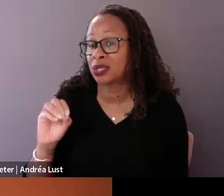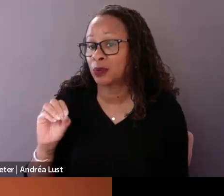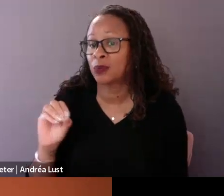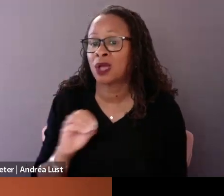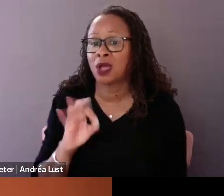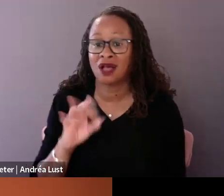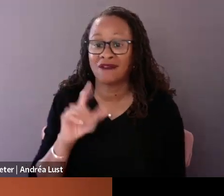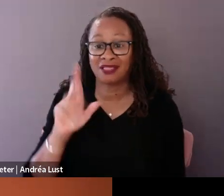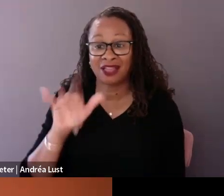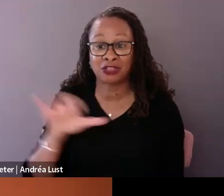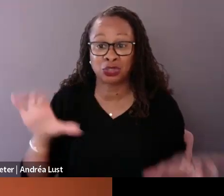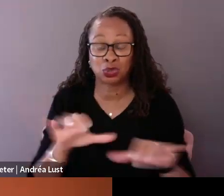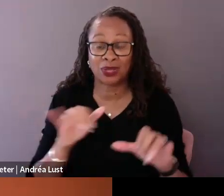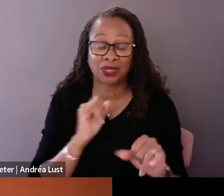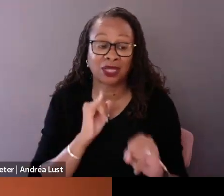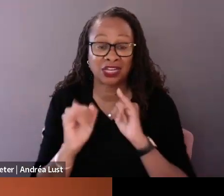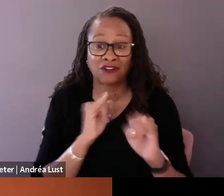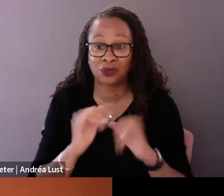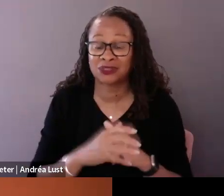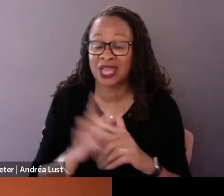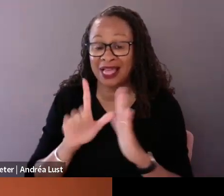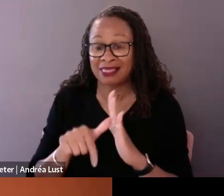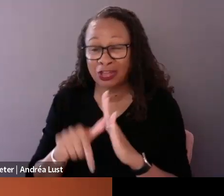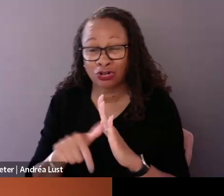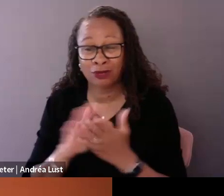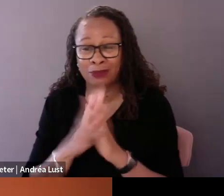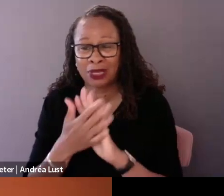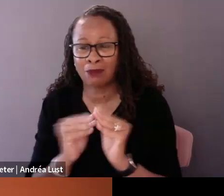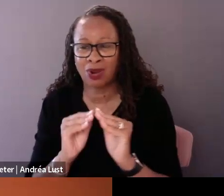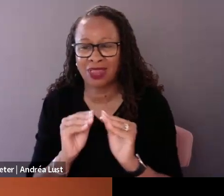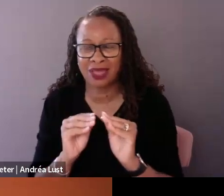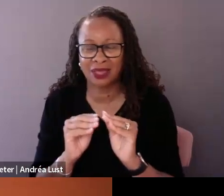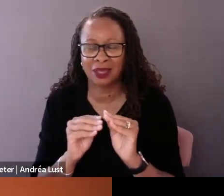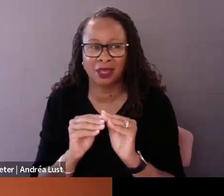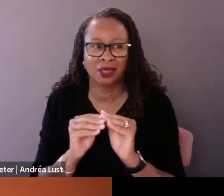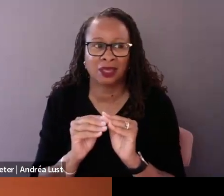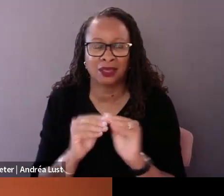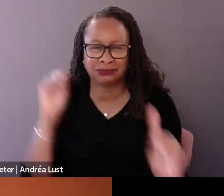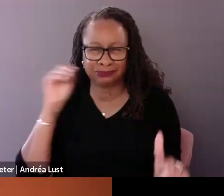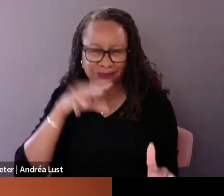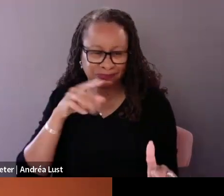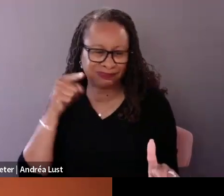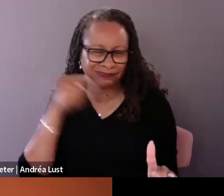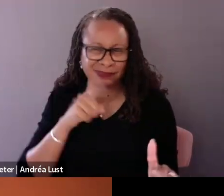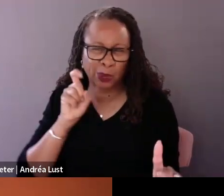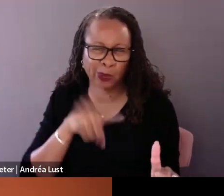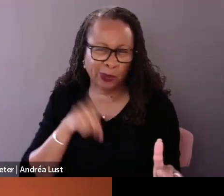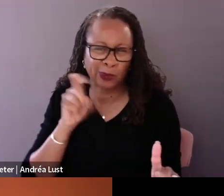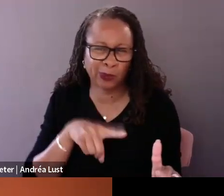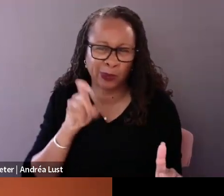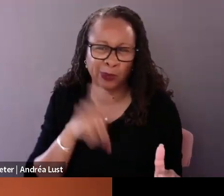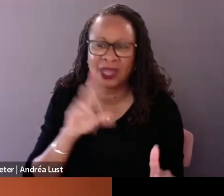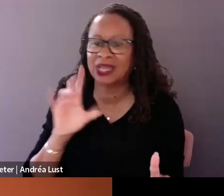these interviews, that, and sort of later on they become more like interrogations, and then there's video